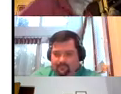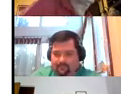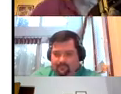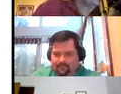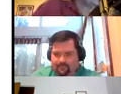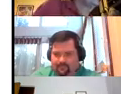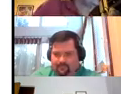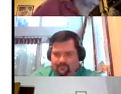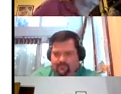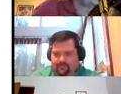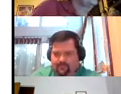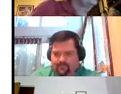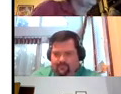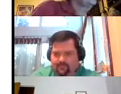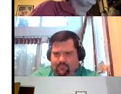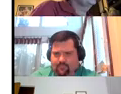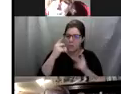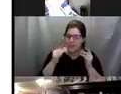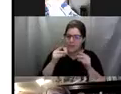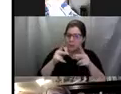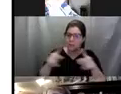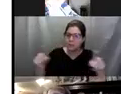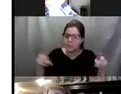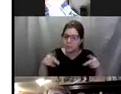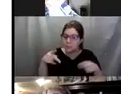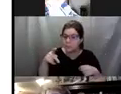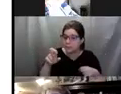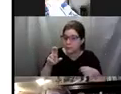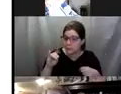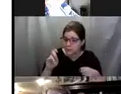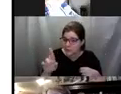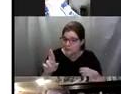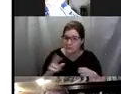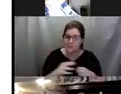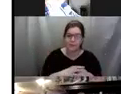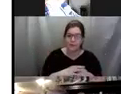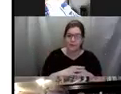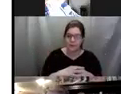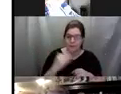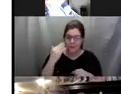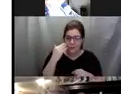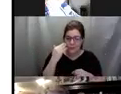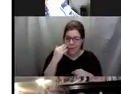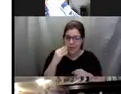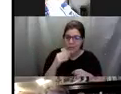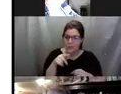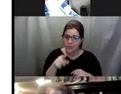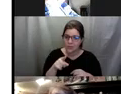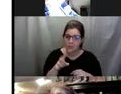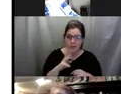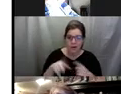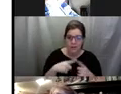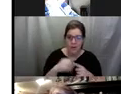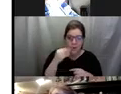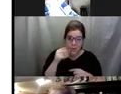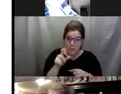maybe the word that's kind of sticking with me. You know, for example, having homeless shelters